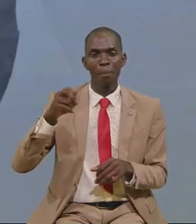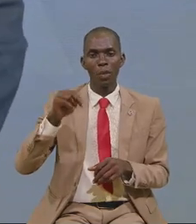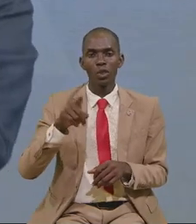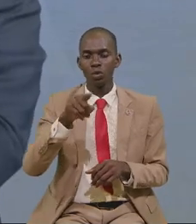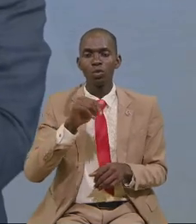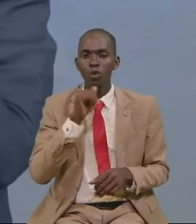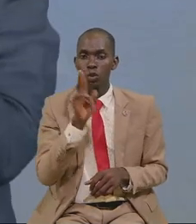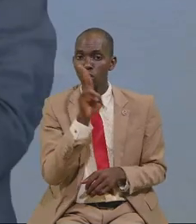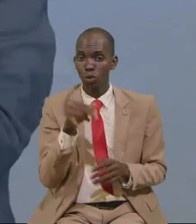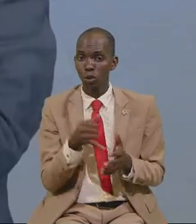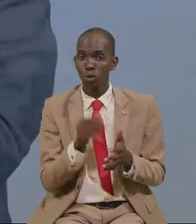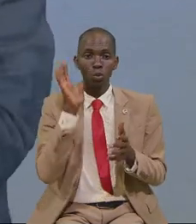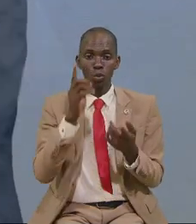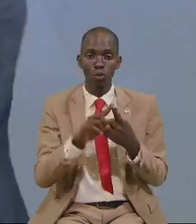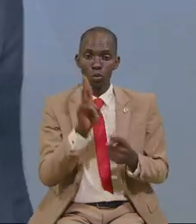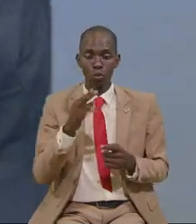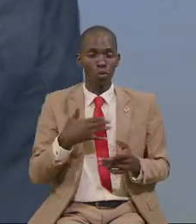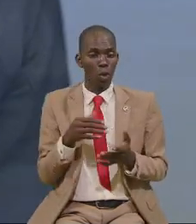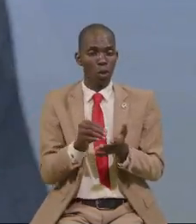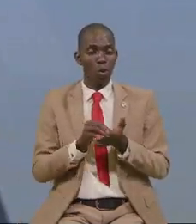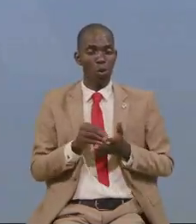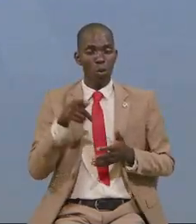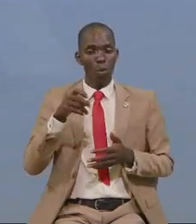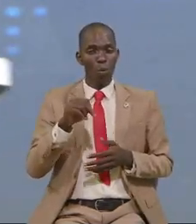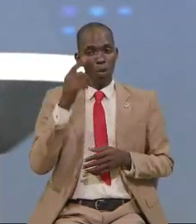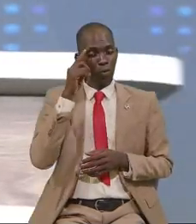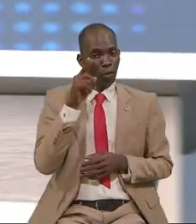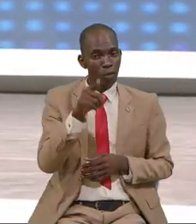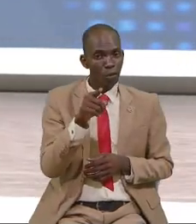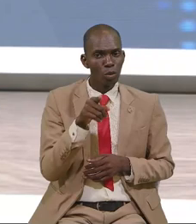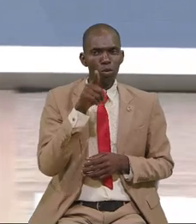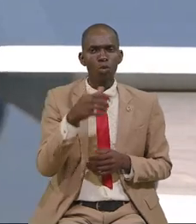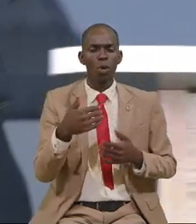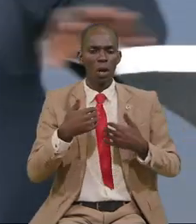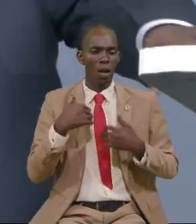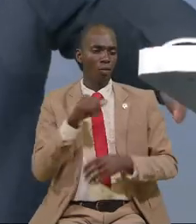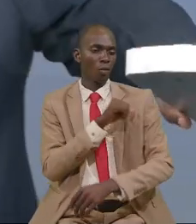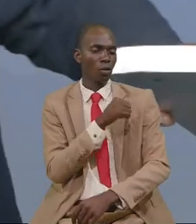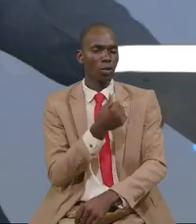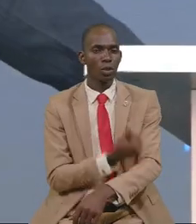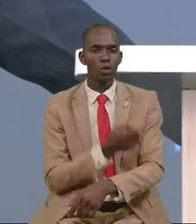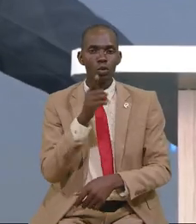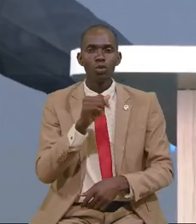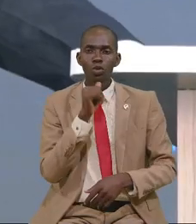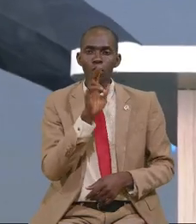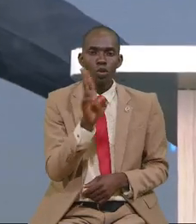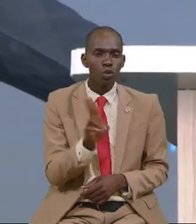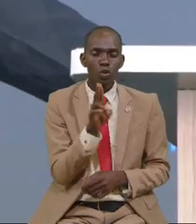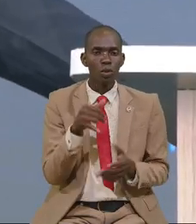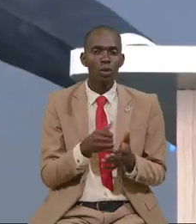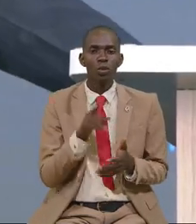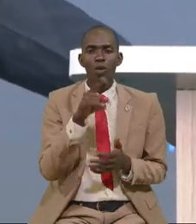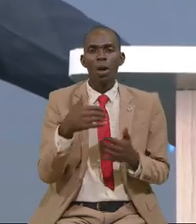to use my pen for you. You have authorization. You are not using. You have the name